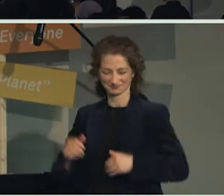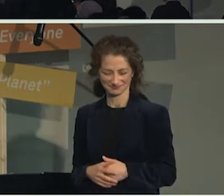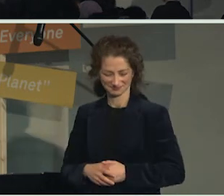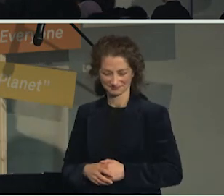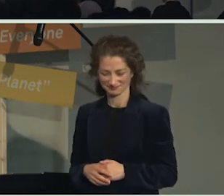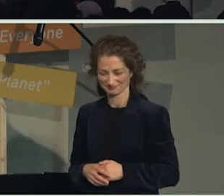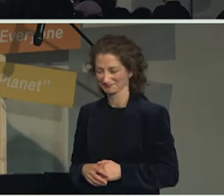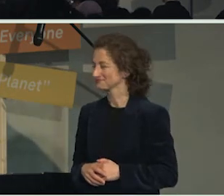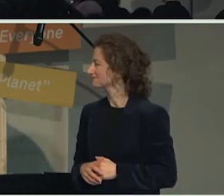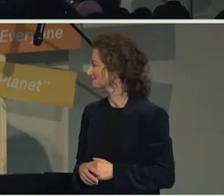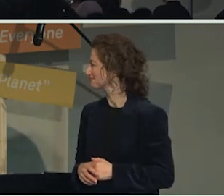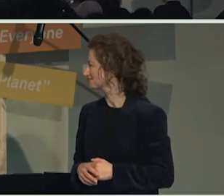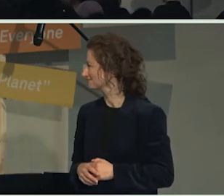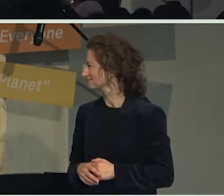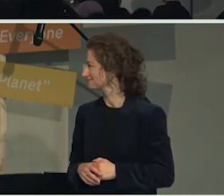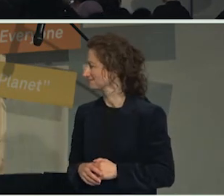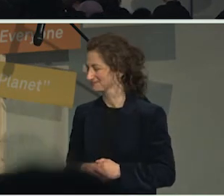Thank you.